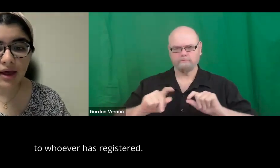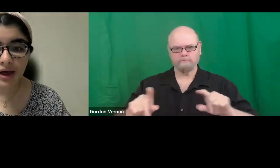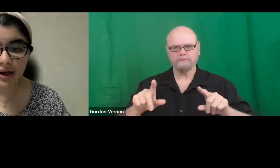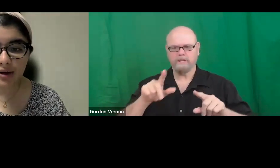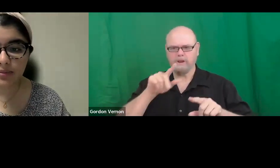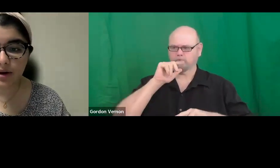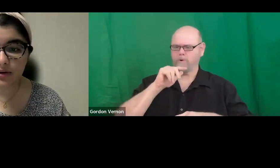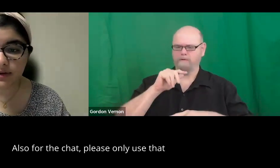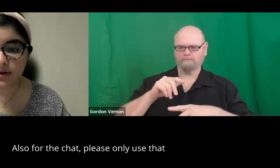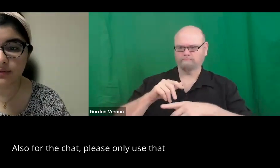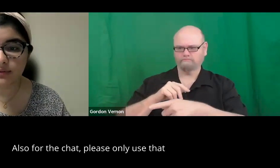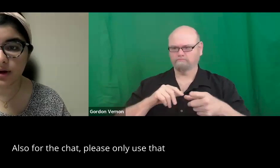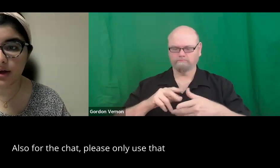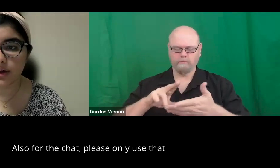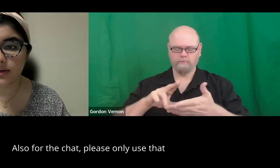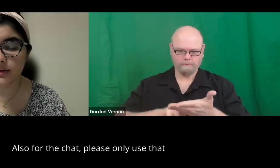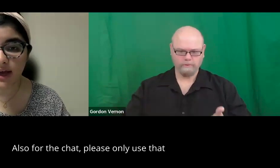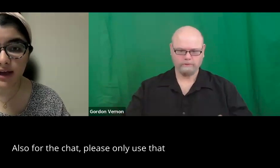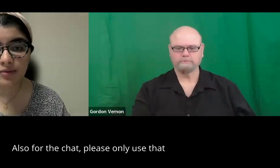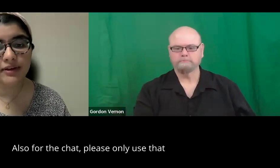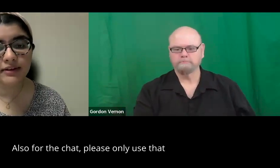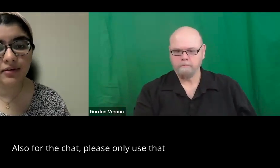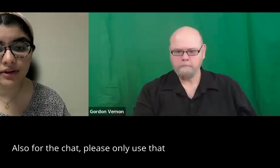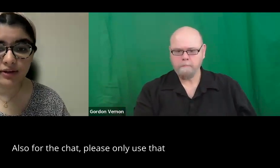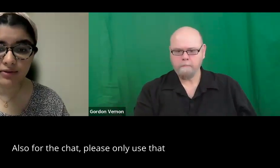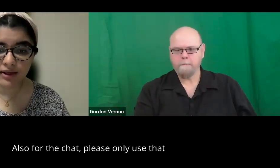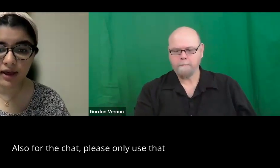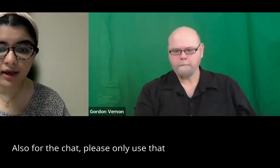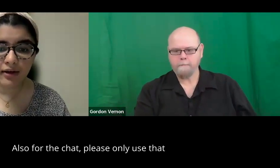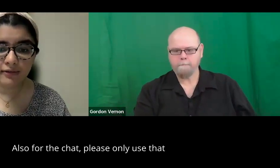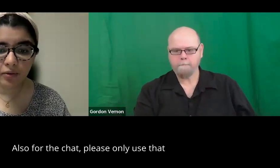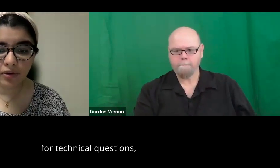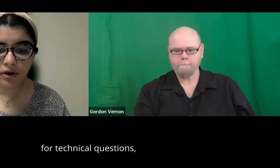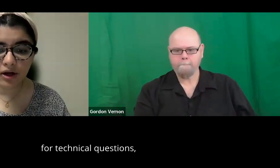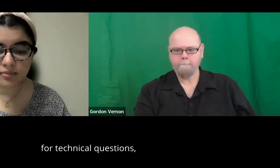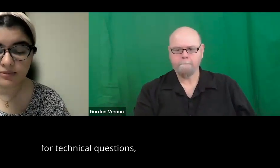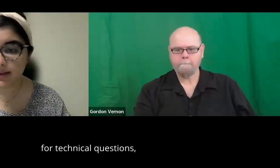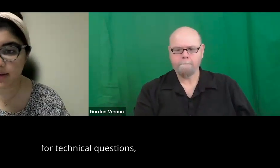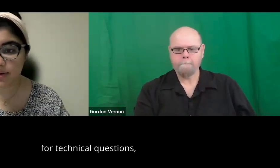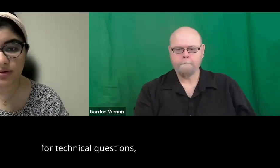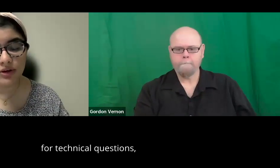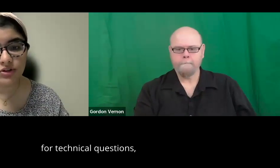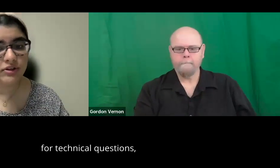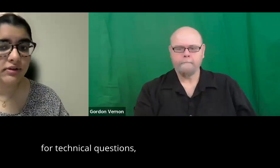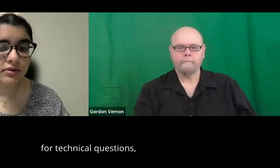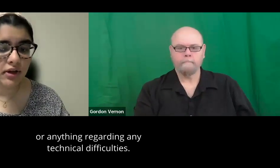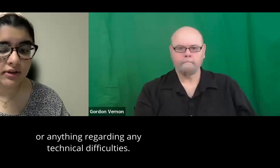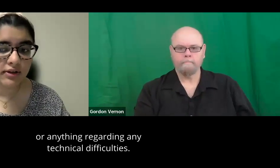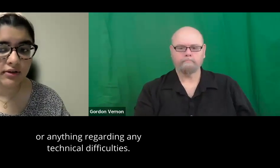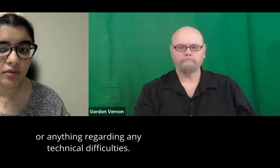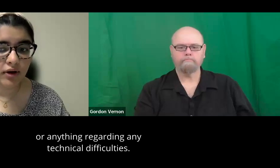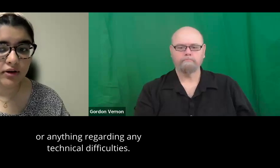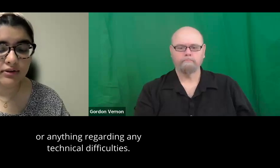registered. Also for the chat, please only use that for technical questions